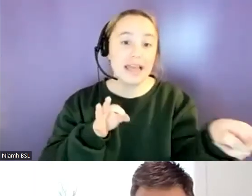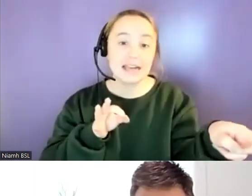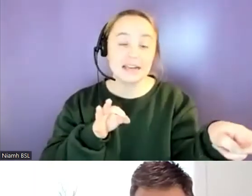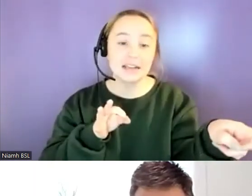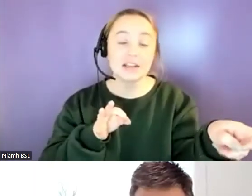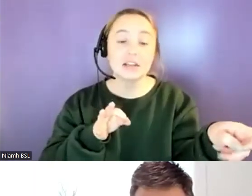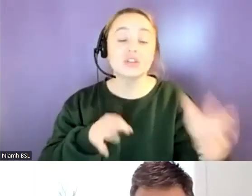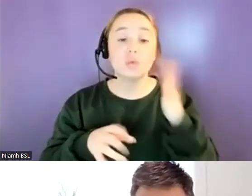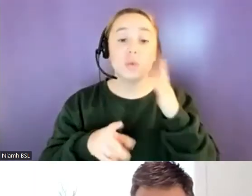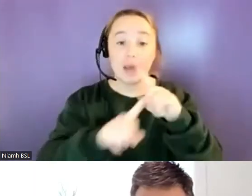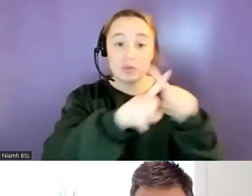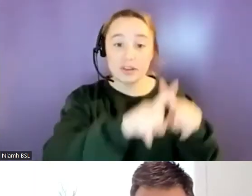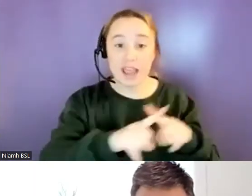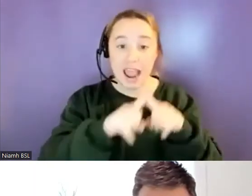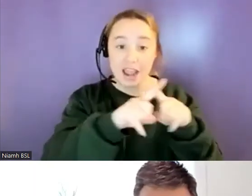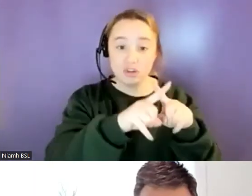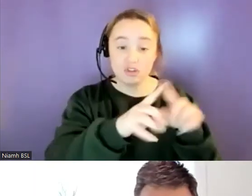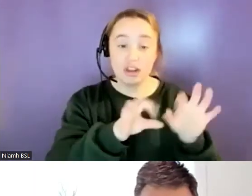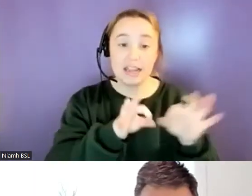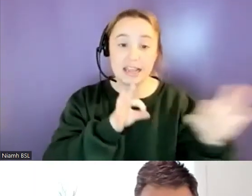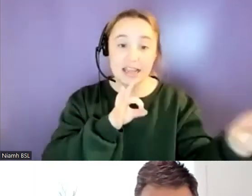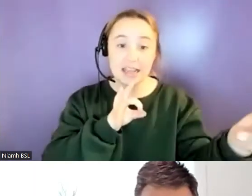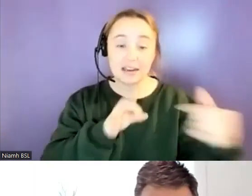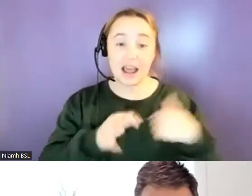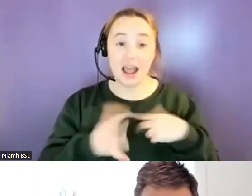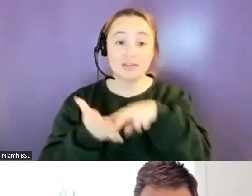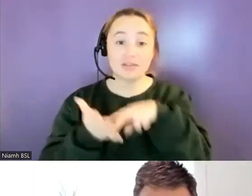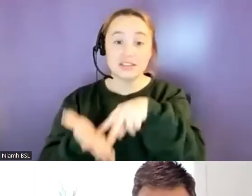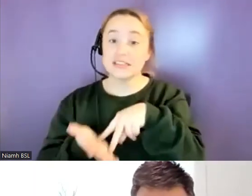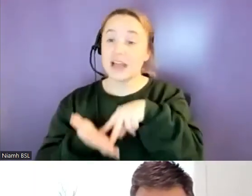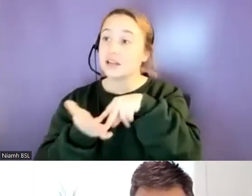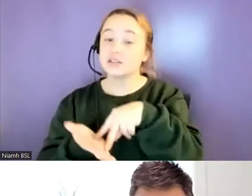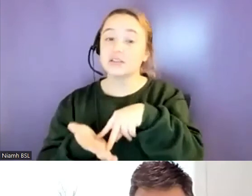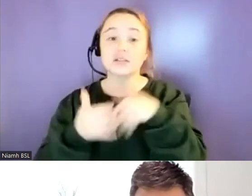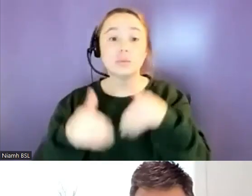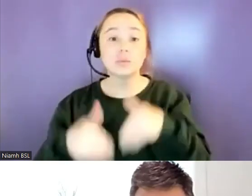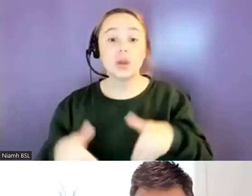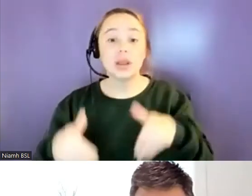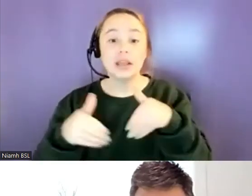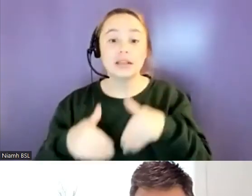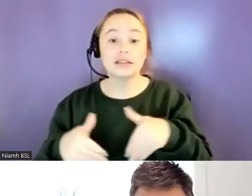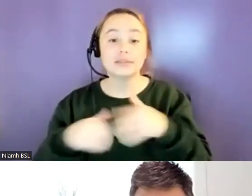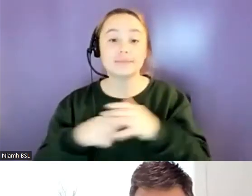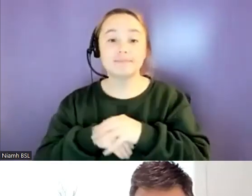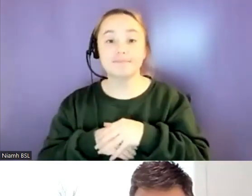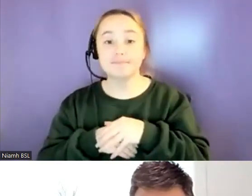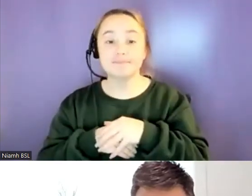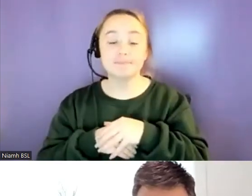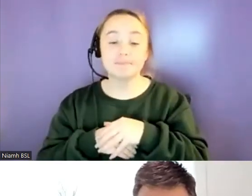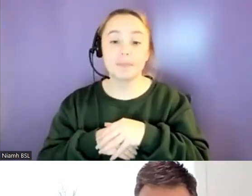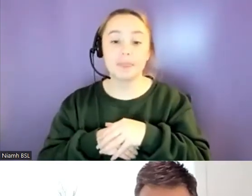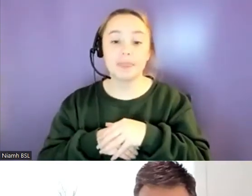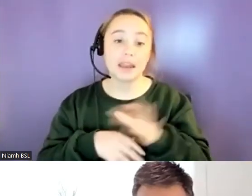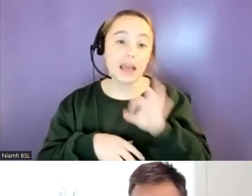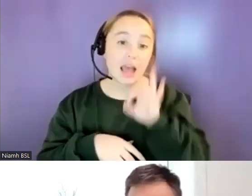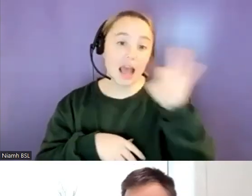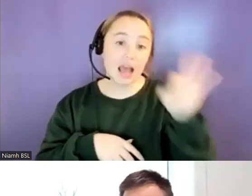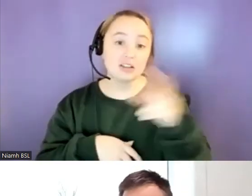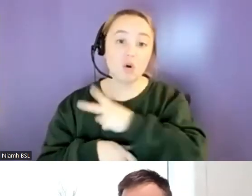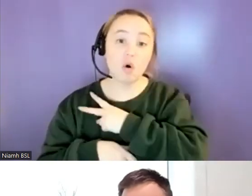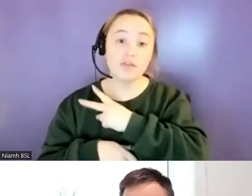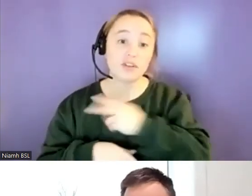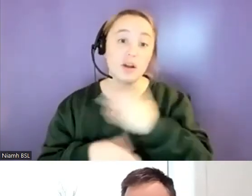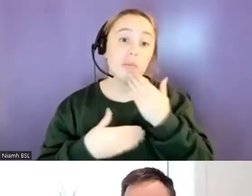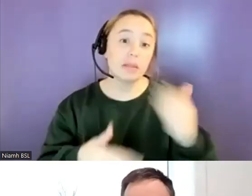I had to obviously just stand and wait for my cane, and I had to ask said officer to give me my